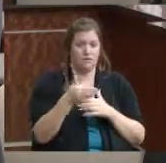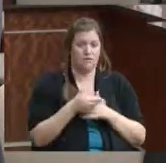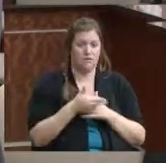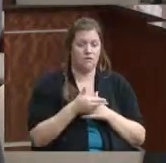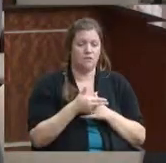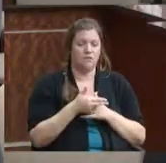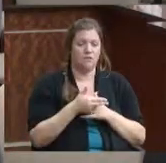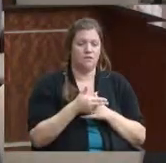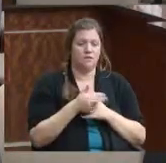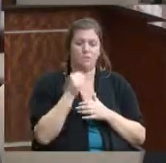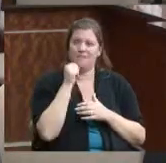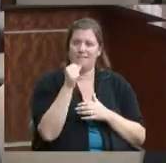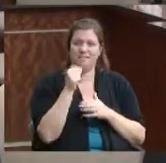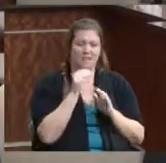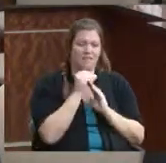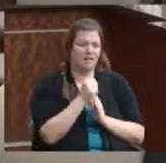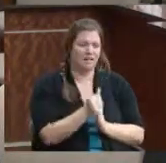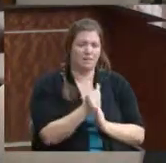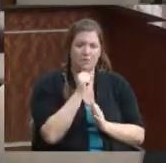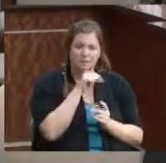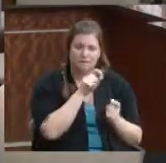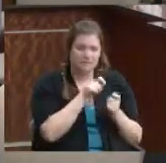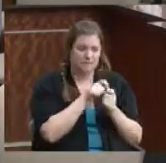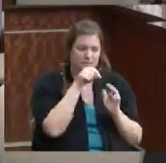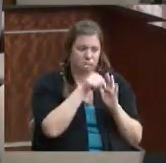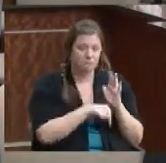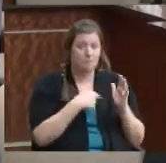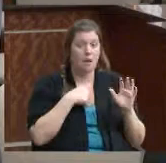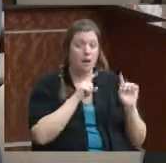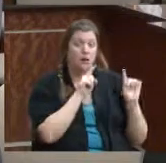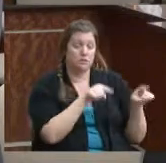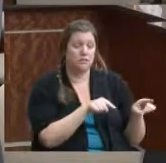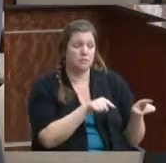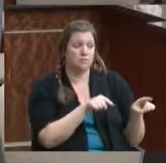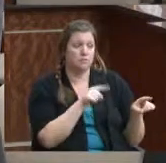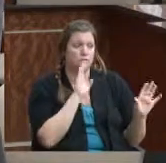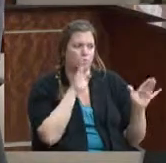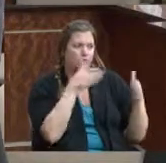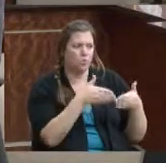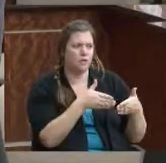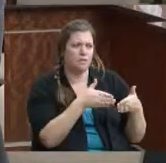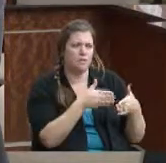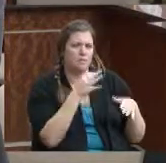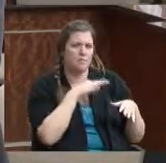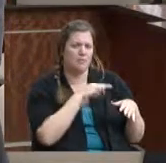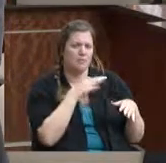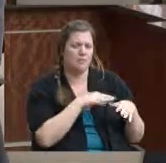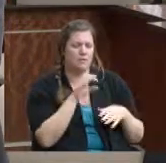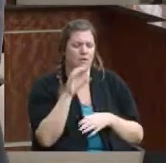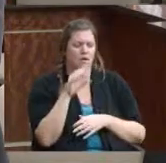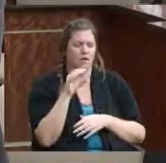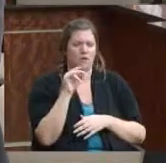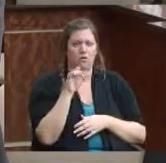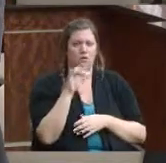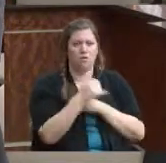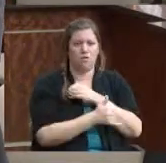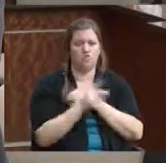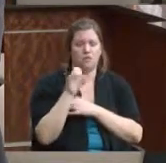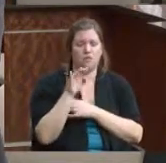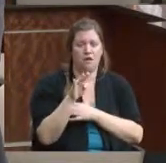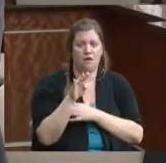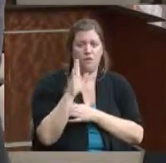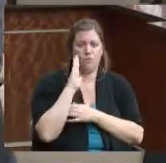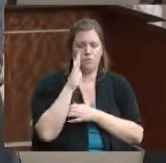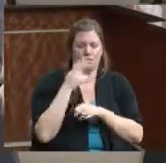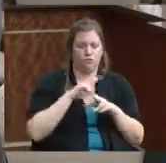phrased it, was misleading and nondescript. However, I still attended. The entire focus was on the benefits of the country club, yet is